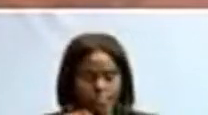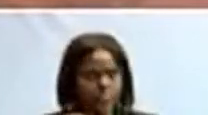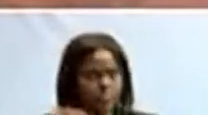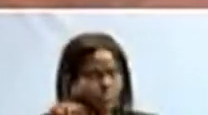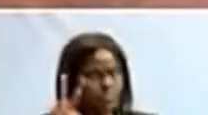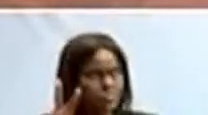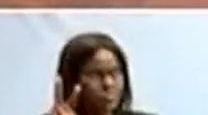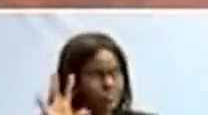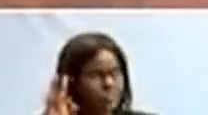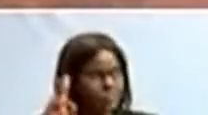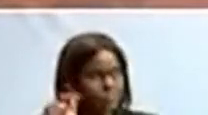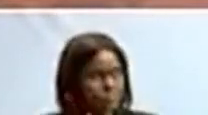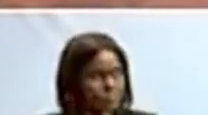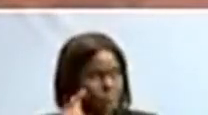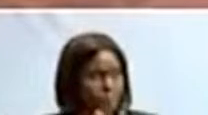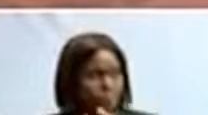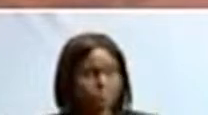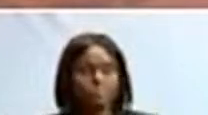932,092.27, which